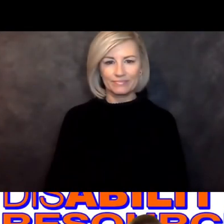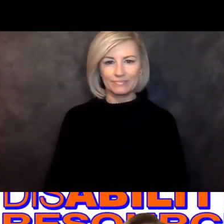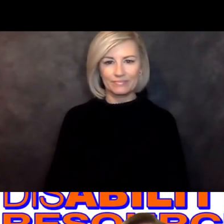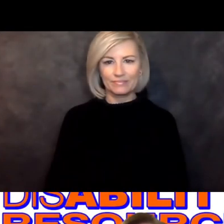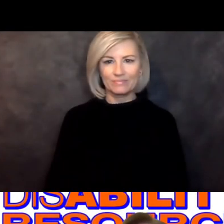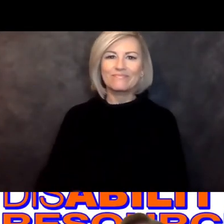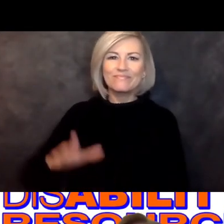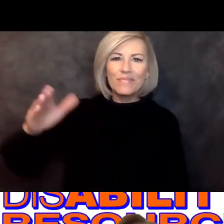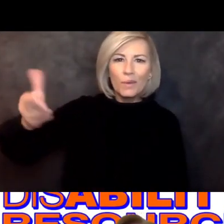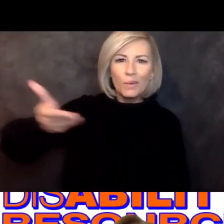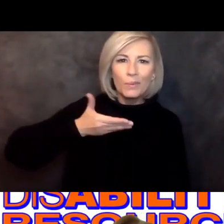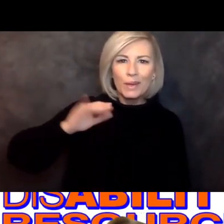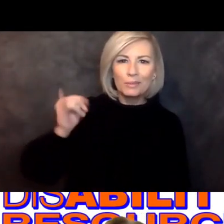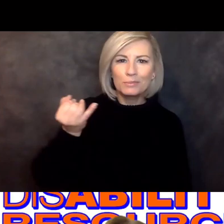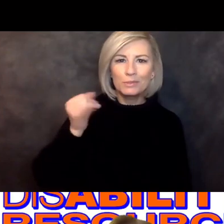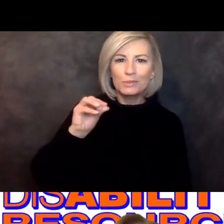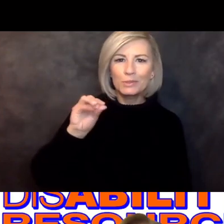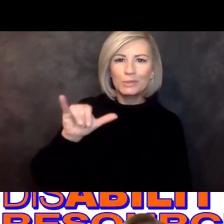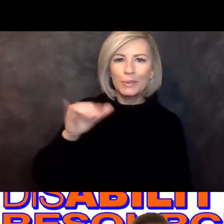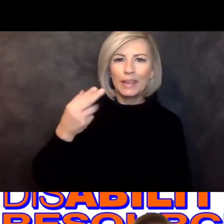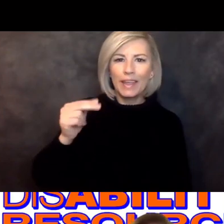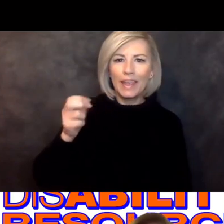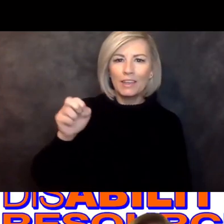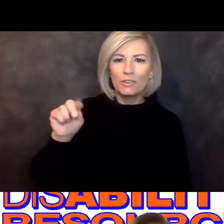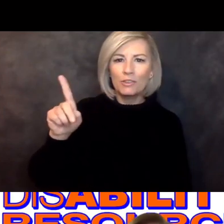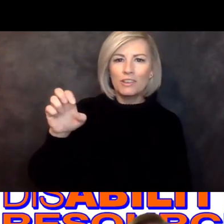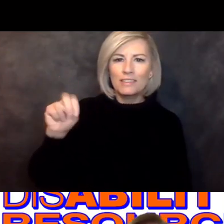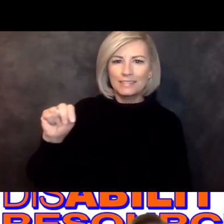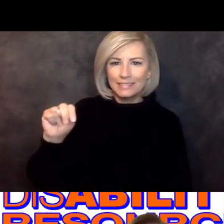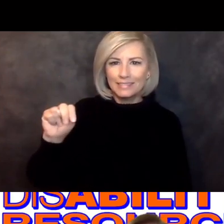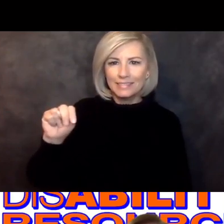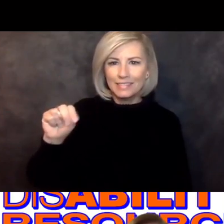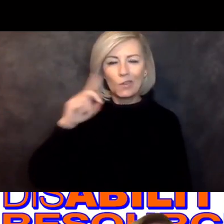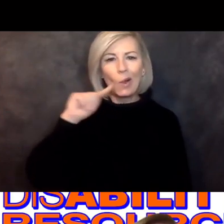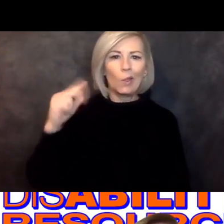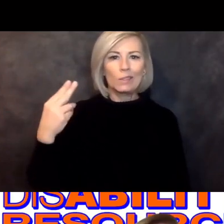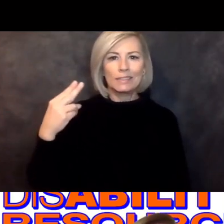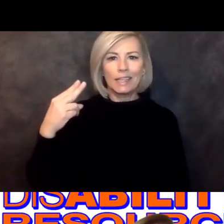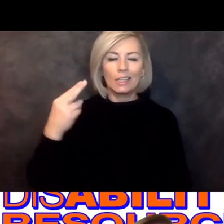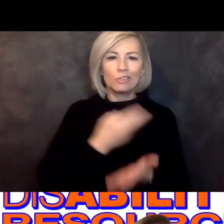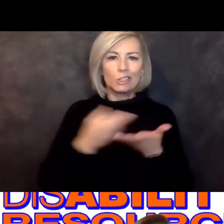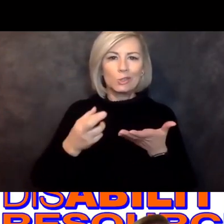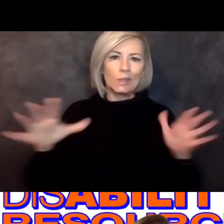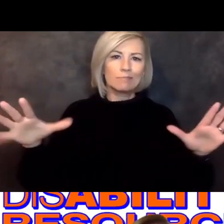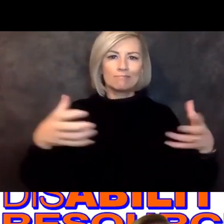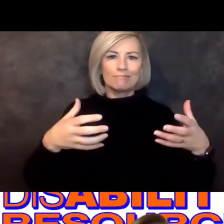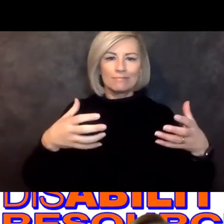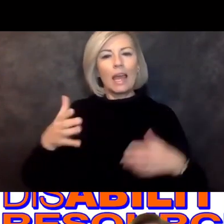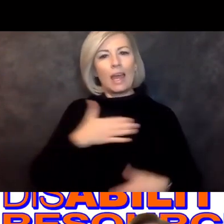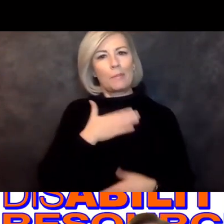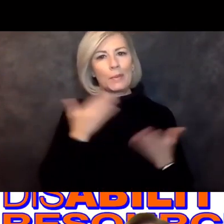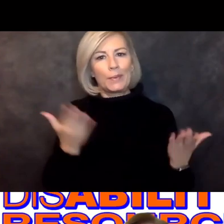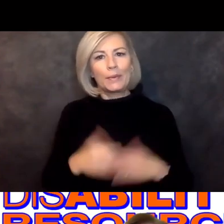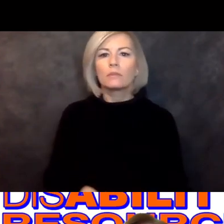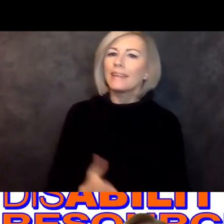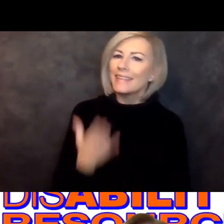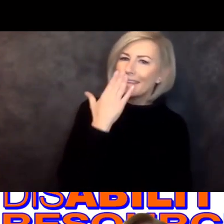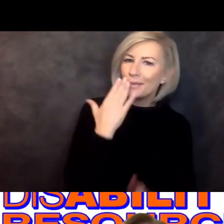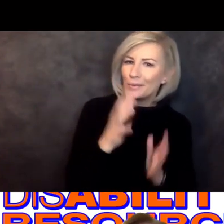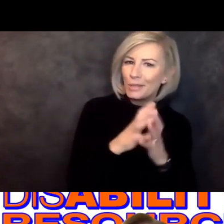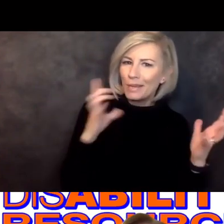Welcome, Joy Henderson, to the Thursday Resource Roundup. We're happy to have you here. Thank you so much, Barbara.